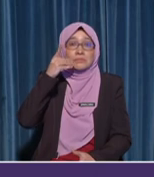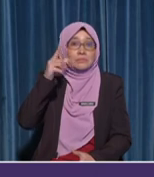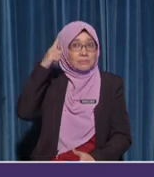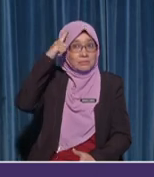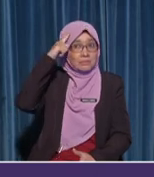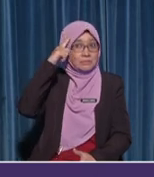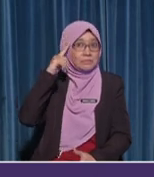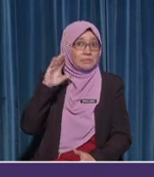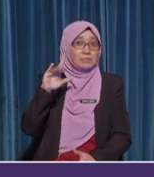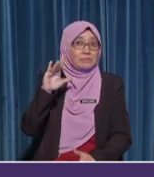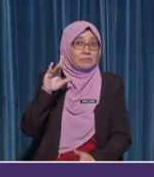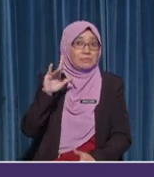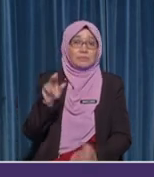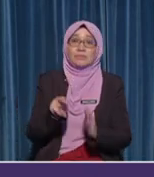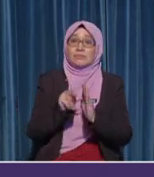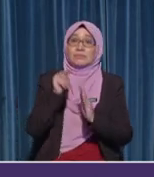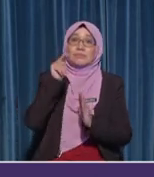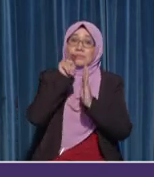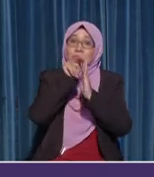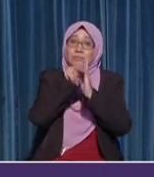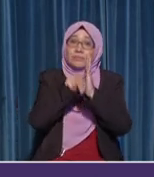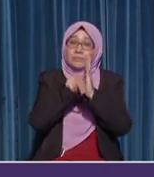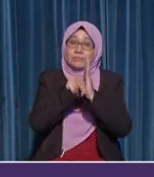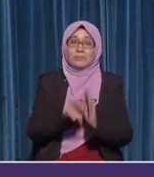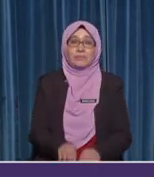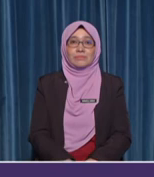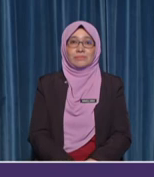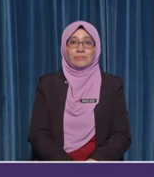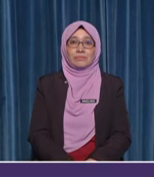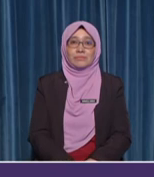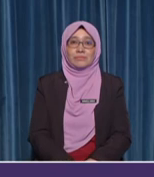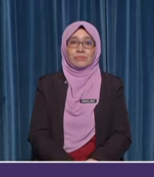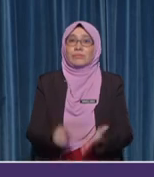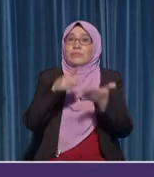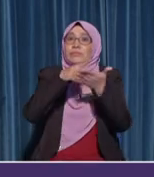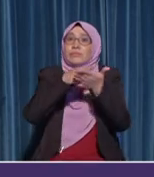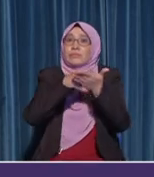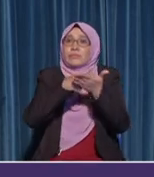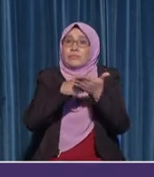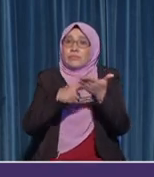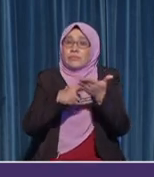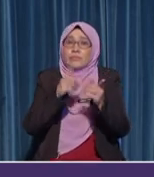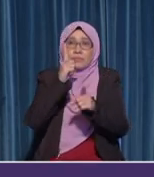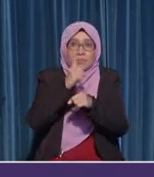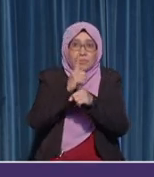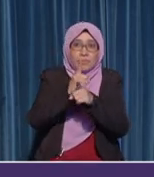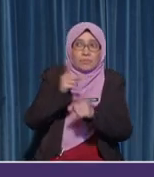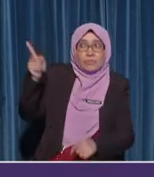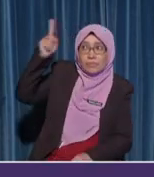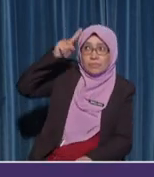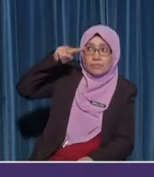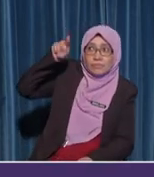an hour. What is the actual graduation of this